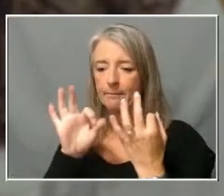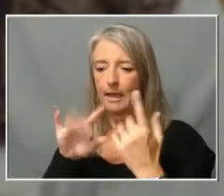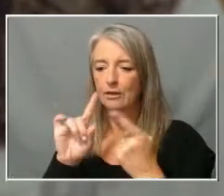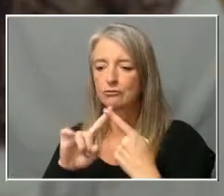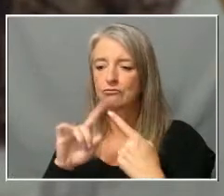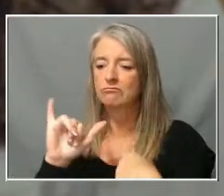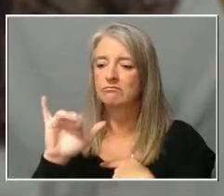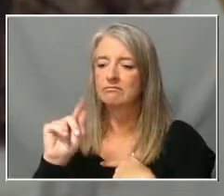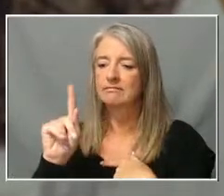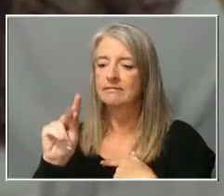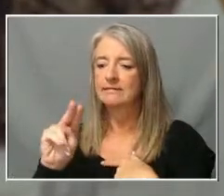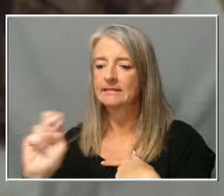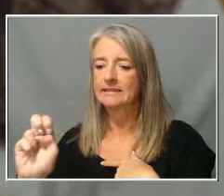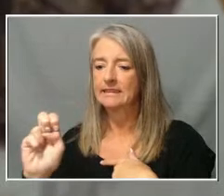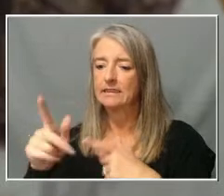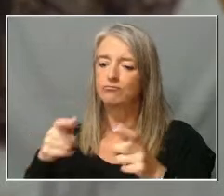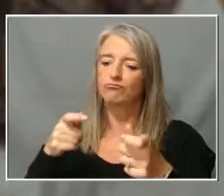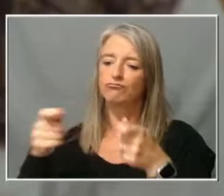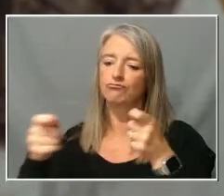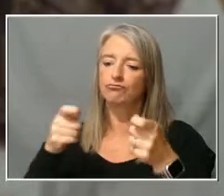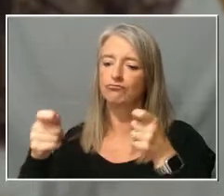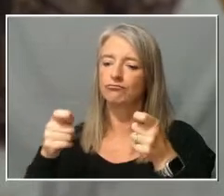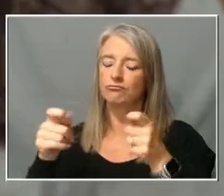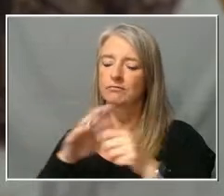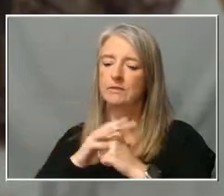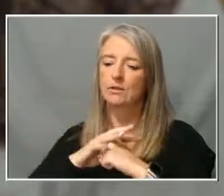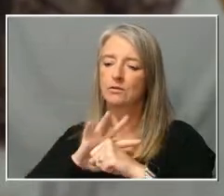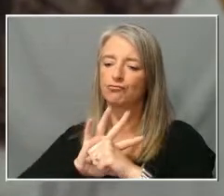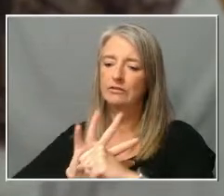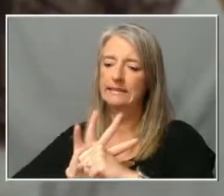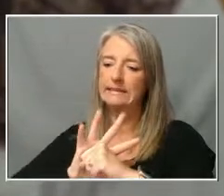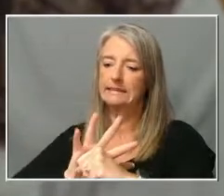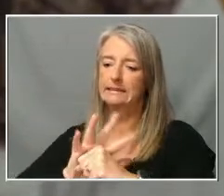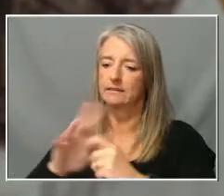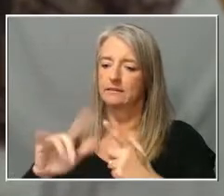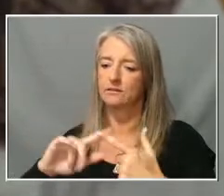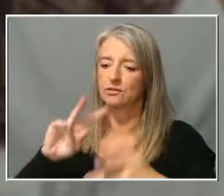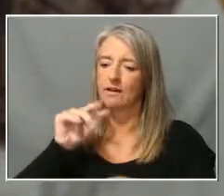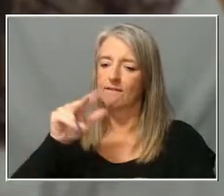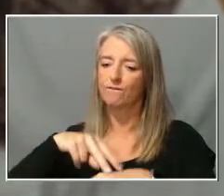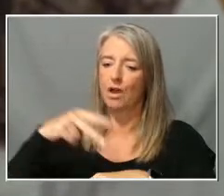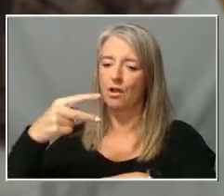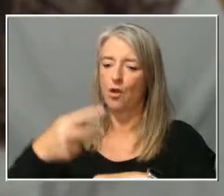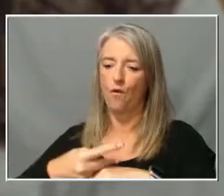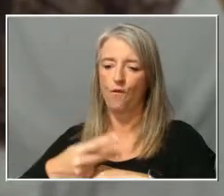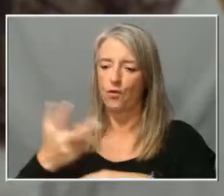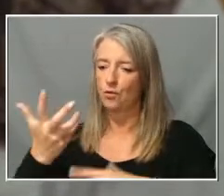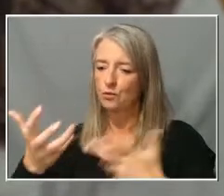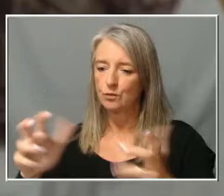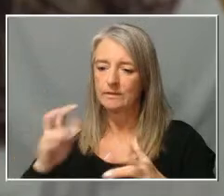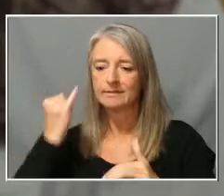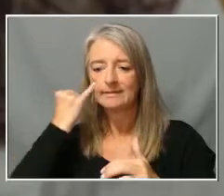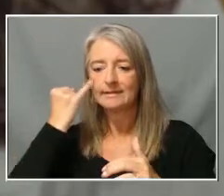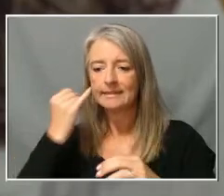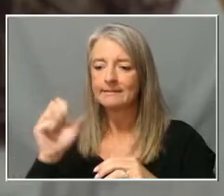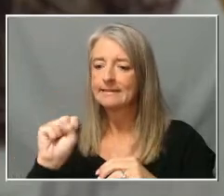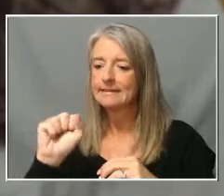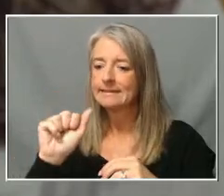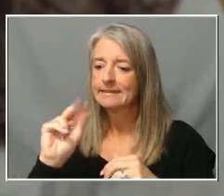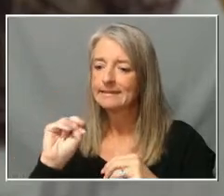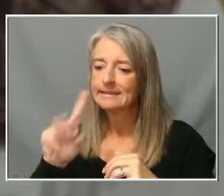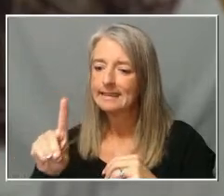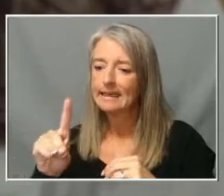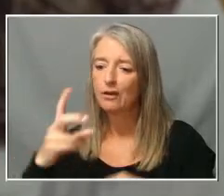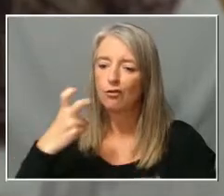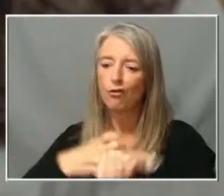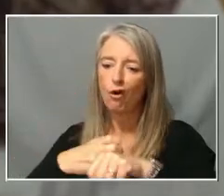knee controls the amount of resistance so he doesn't fall over it. And he can tell if he's walking on sand, if he's walking on a hard